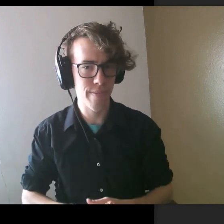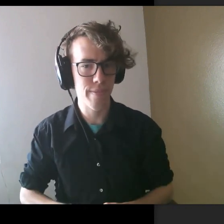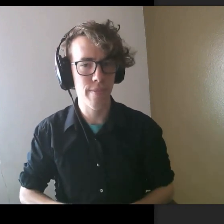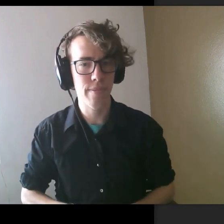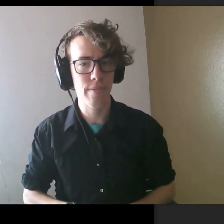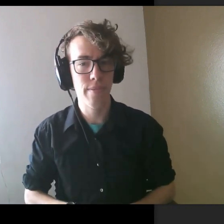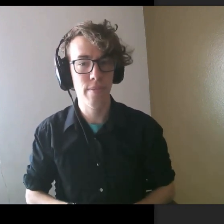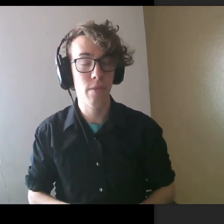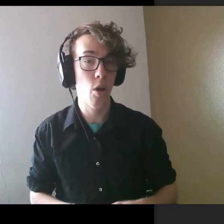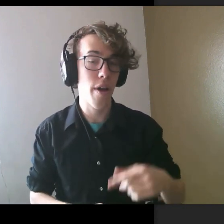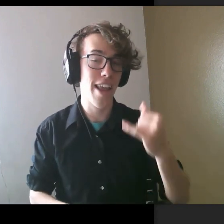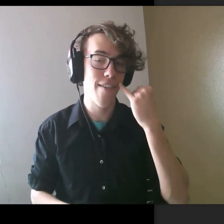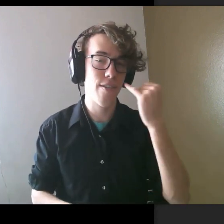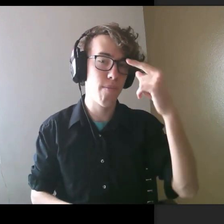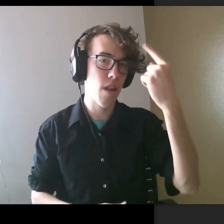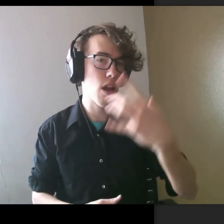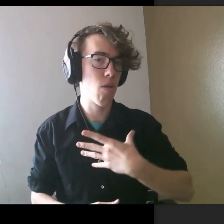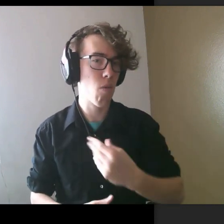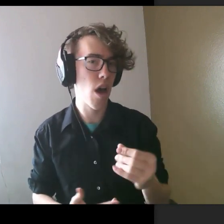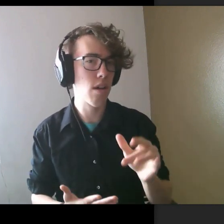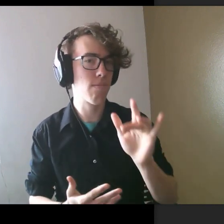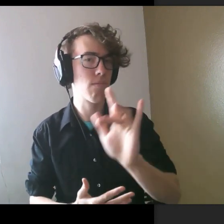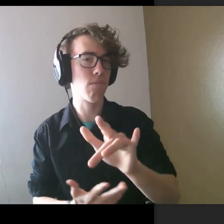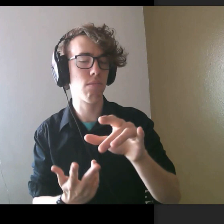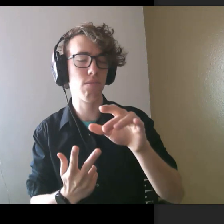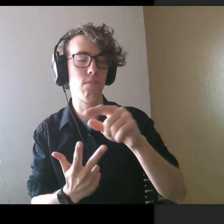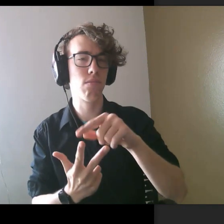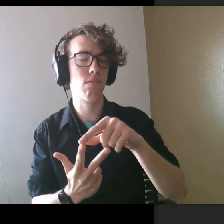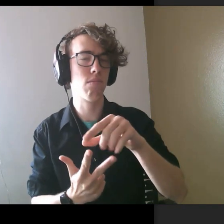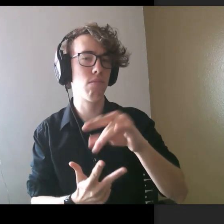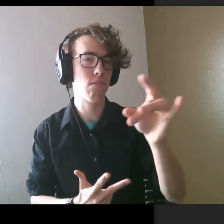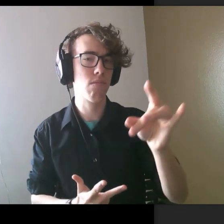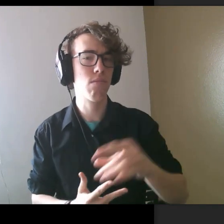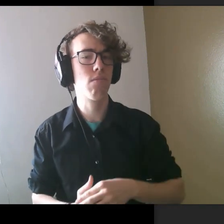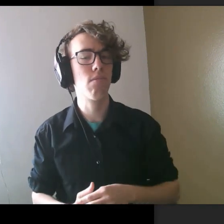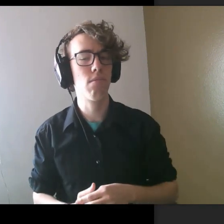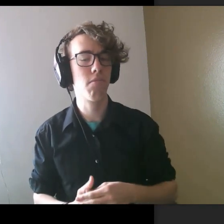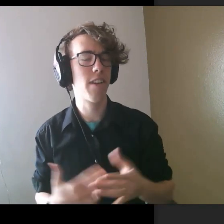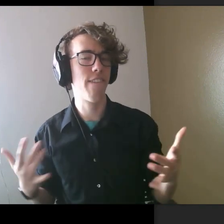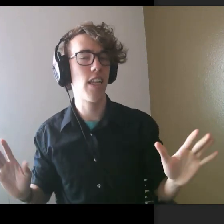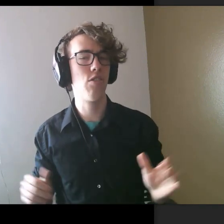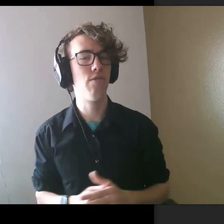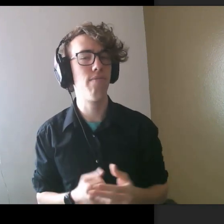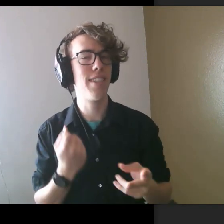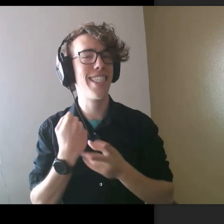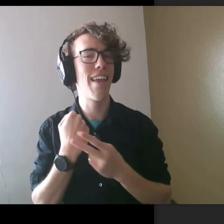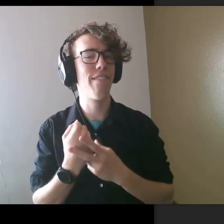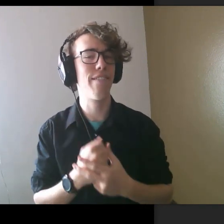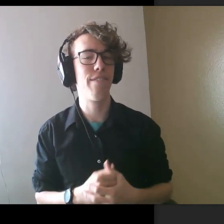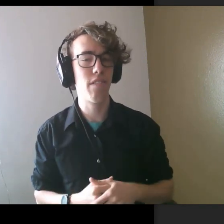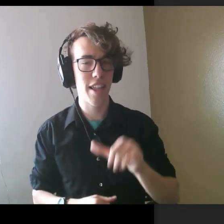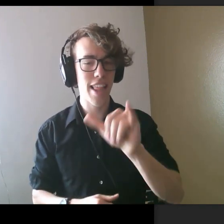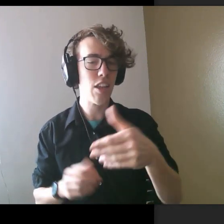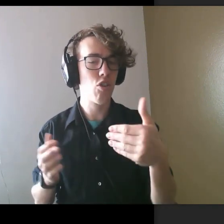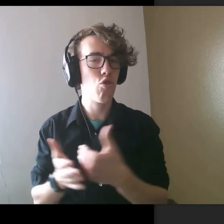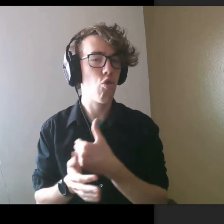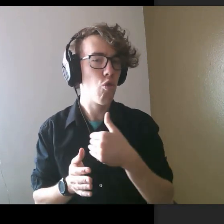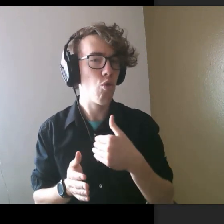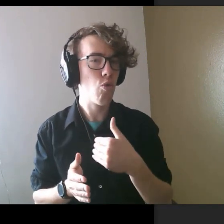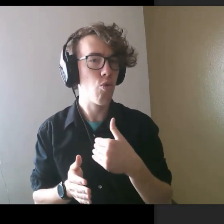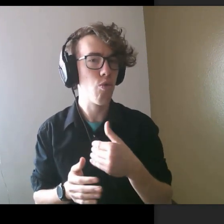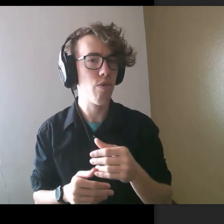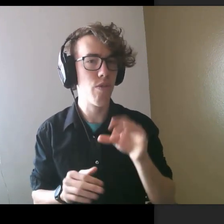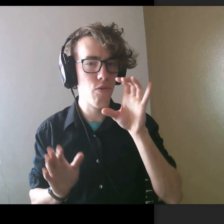so if you want it black and white, you would hit that. Then I'm going to say done. And now I have Here's the new version of that